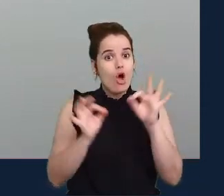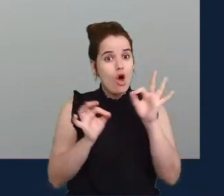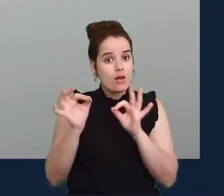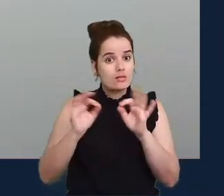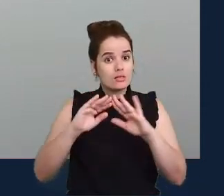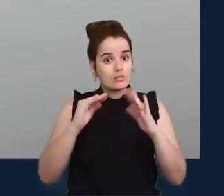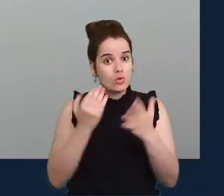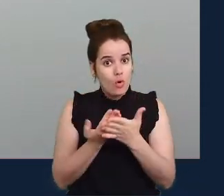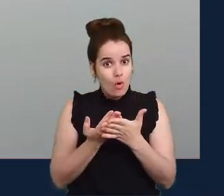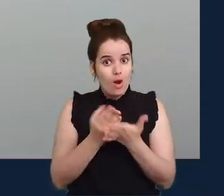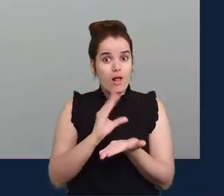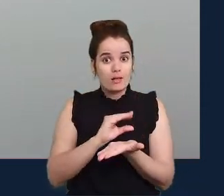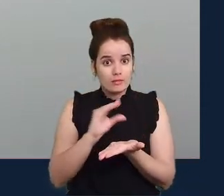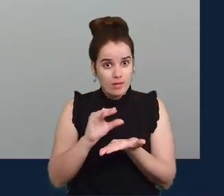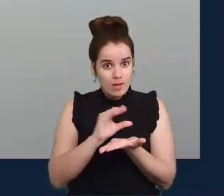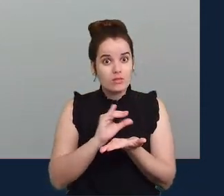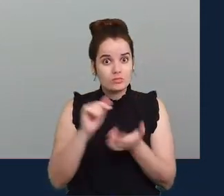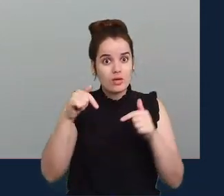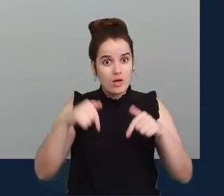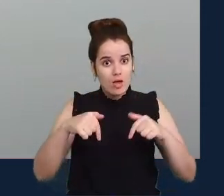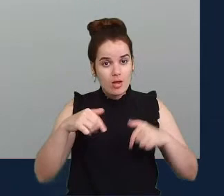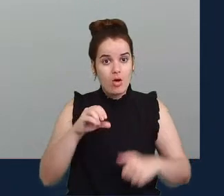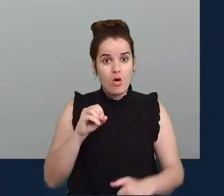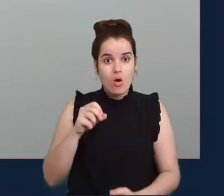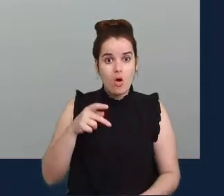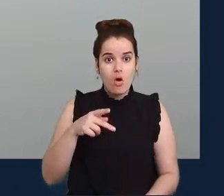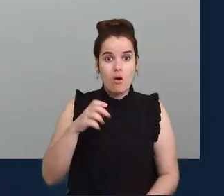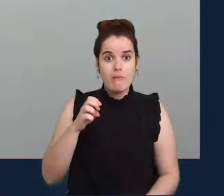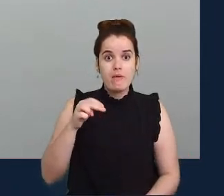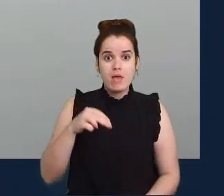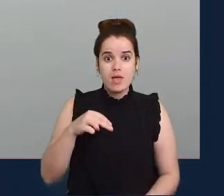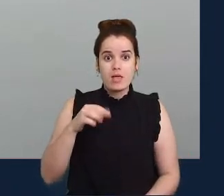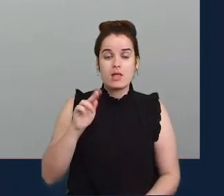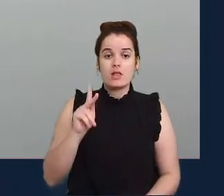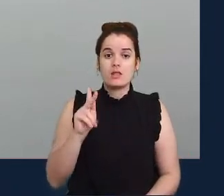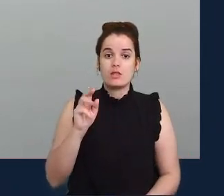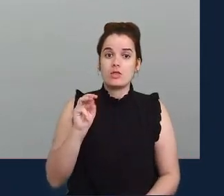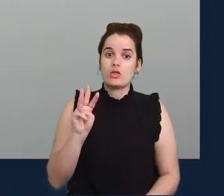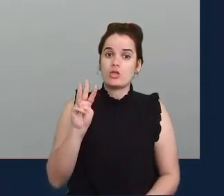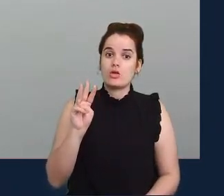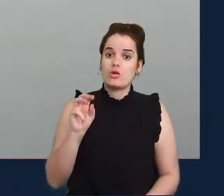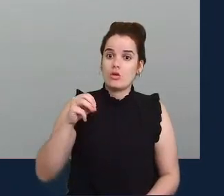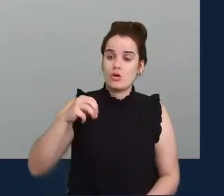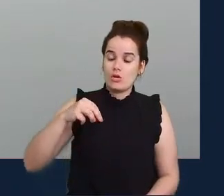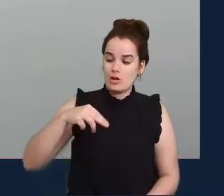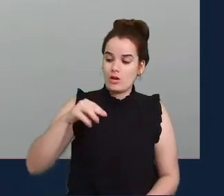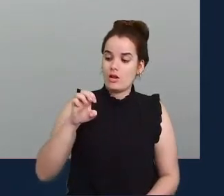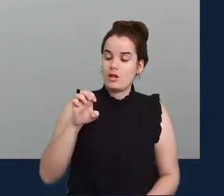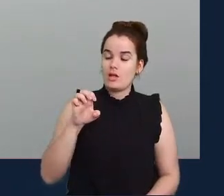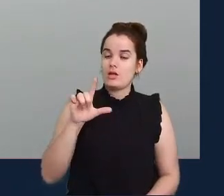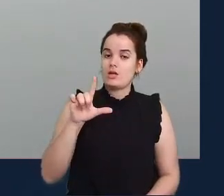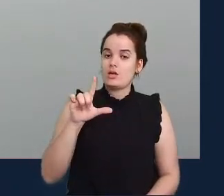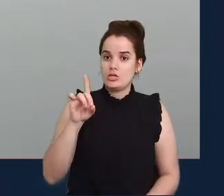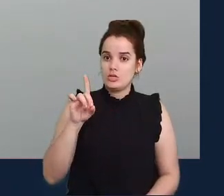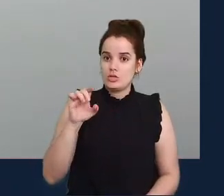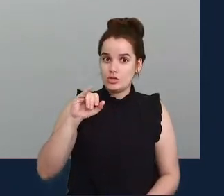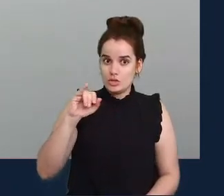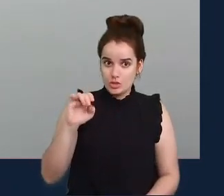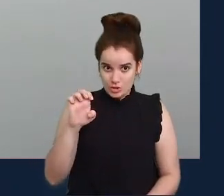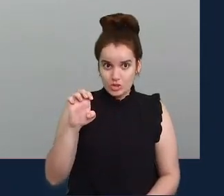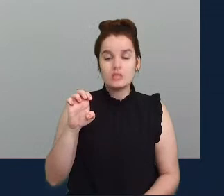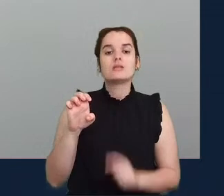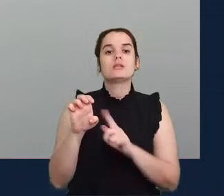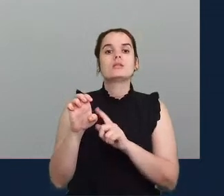meeting organized by Escola de Dados, a program by Open Knowledge Brazil, developed in partnership with the Google